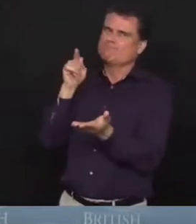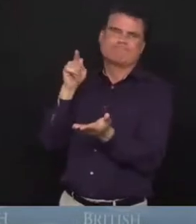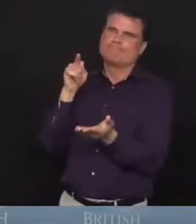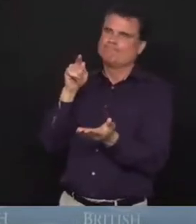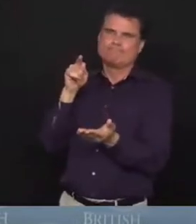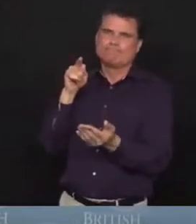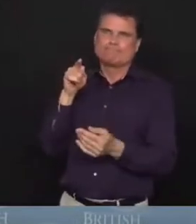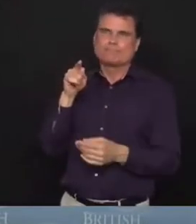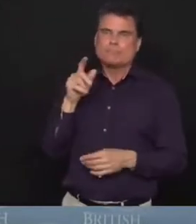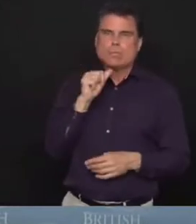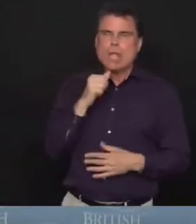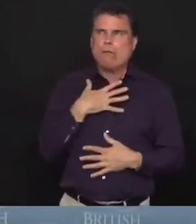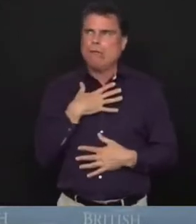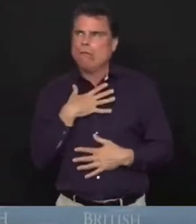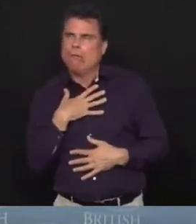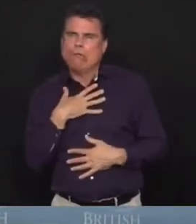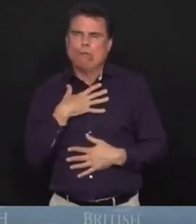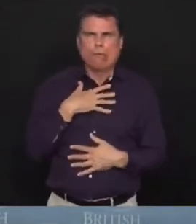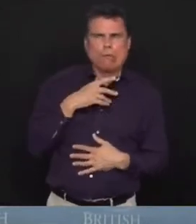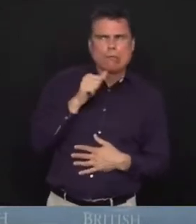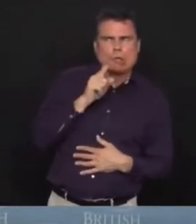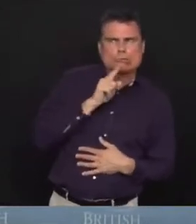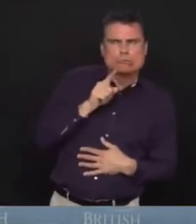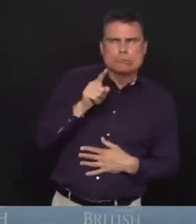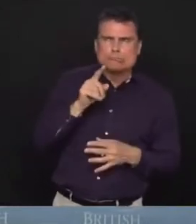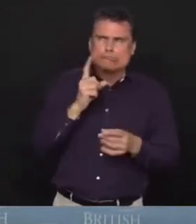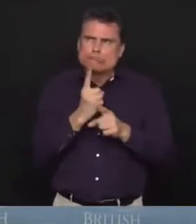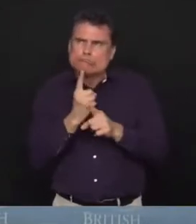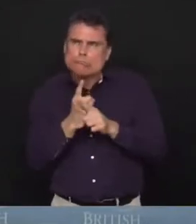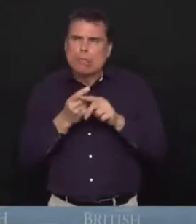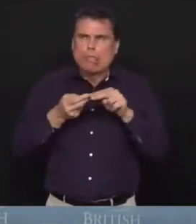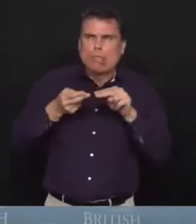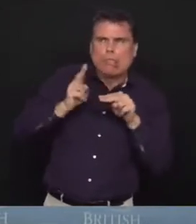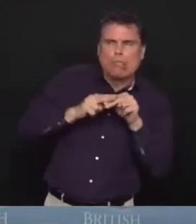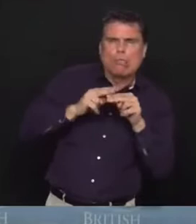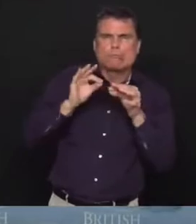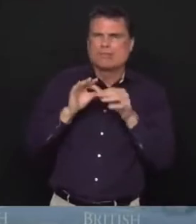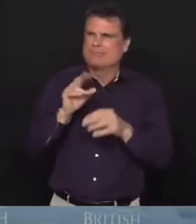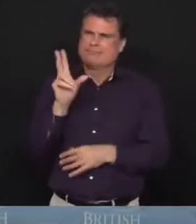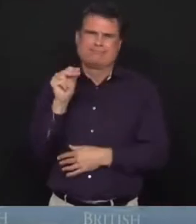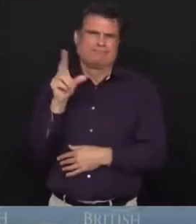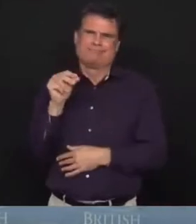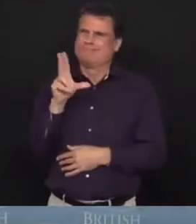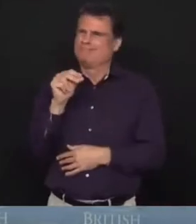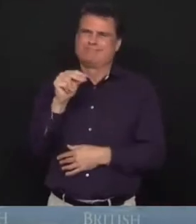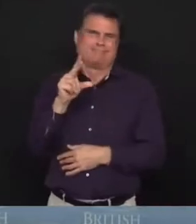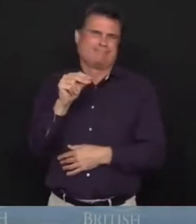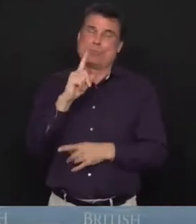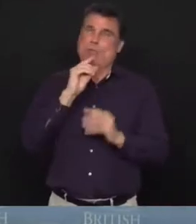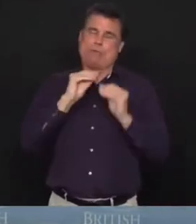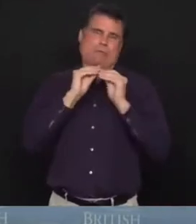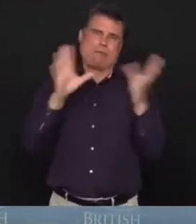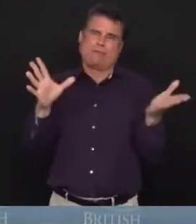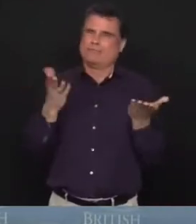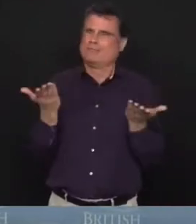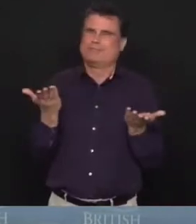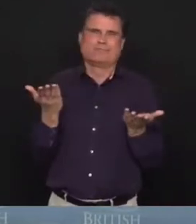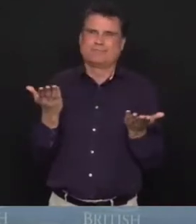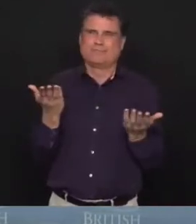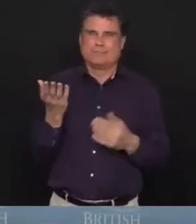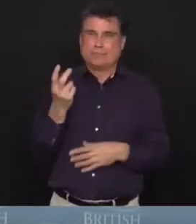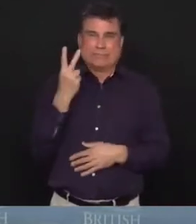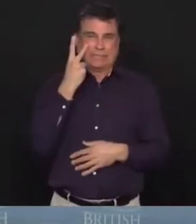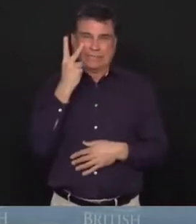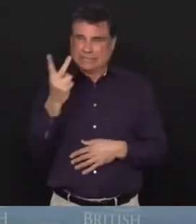of that there is a critical shortage n/an/a prices rising you know in in every in every jurisdiction not